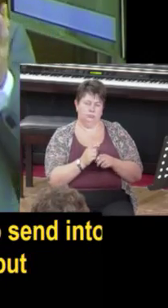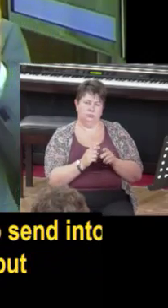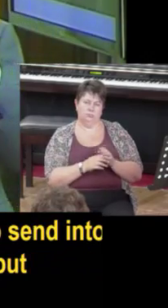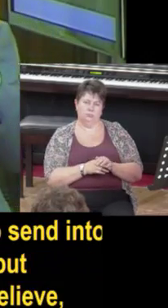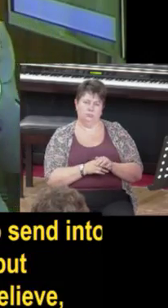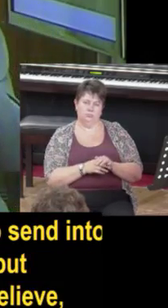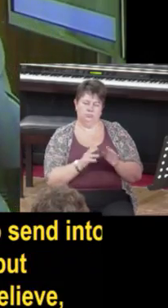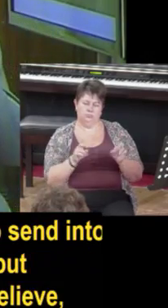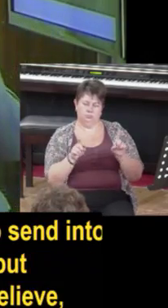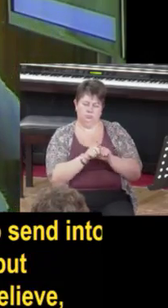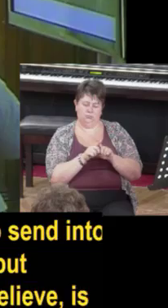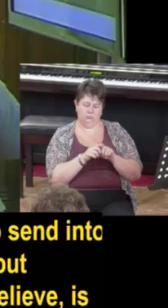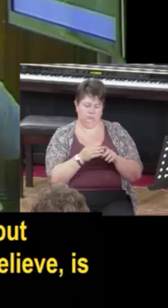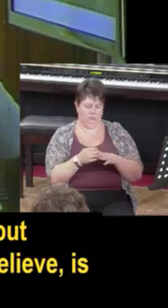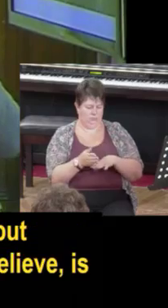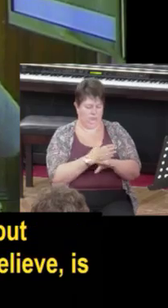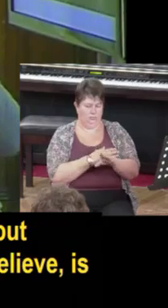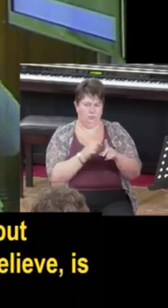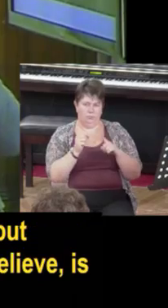this prophecy.